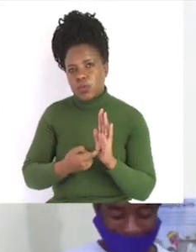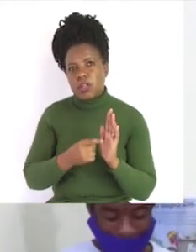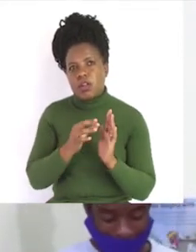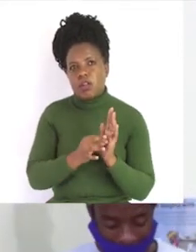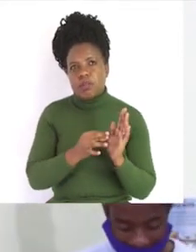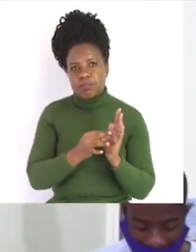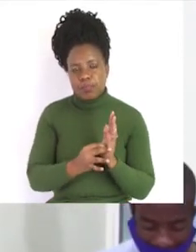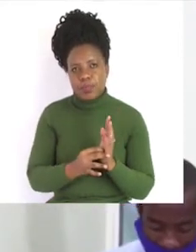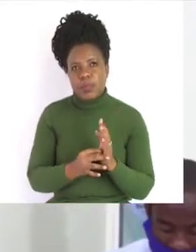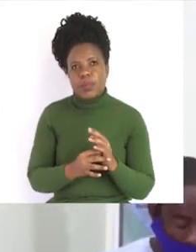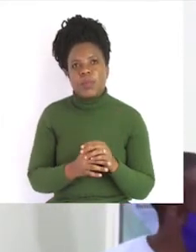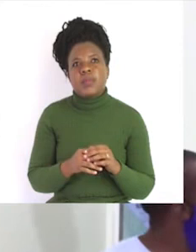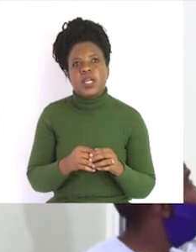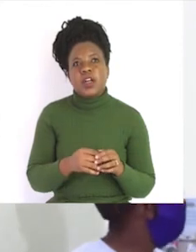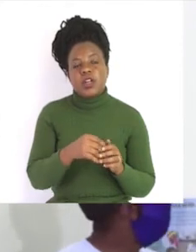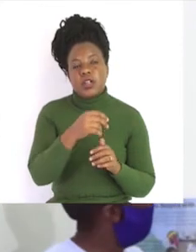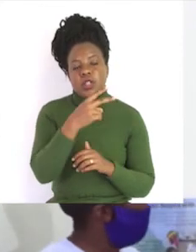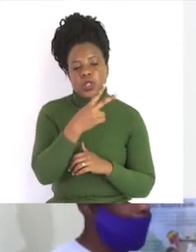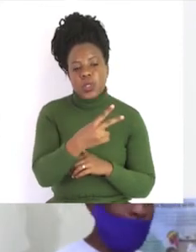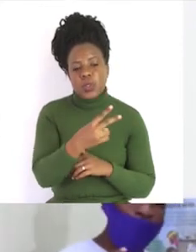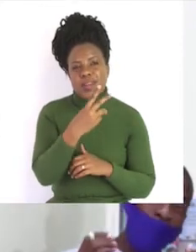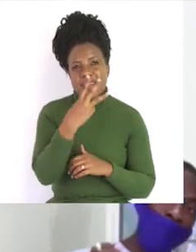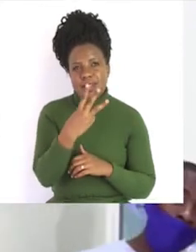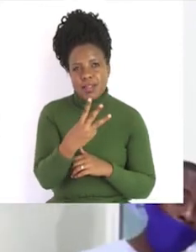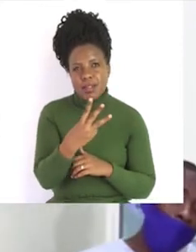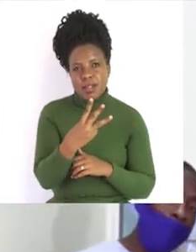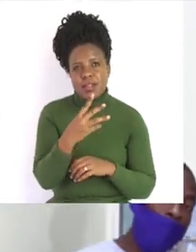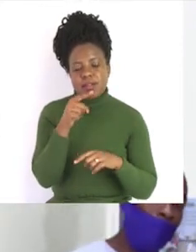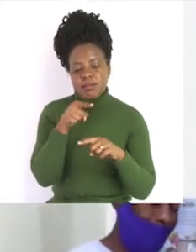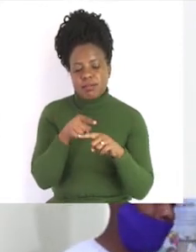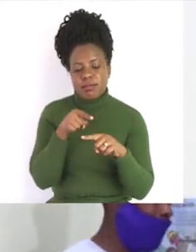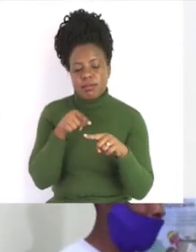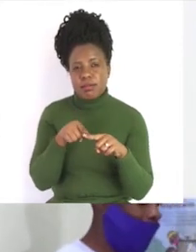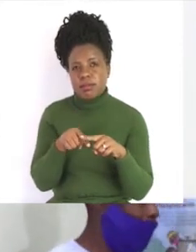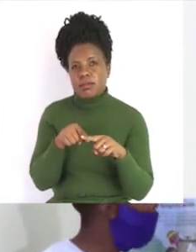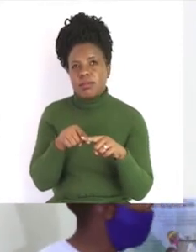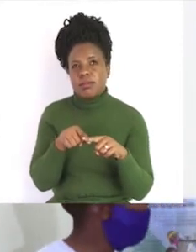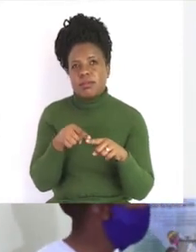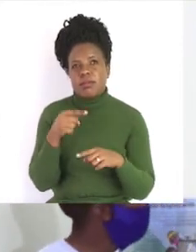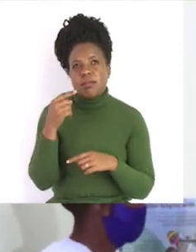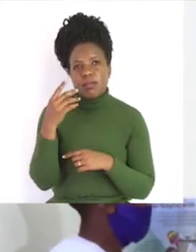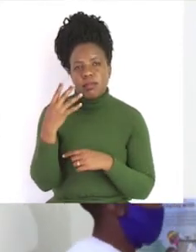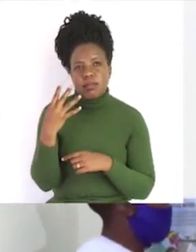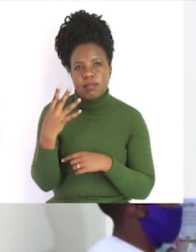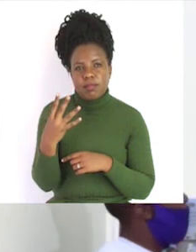now, please, I want you to remember what I said in the beginning,